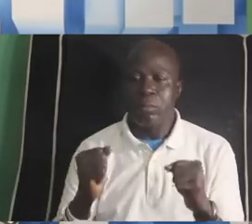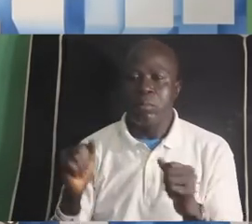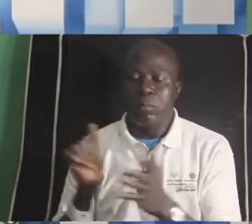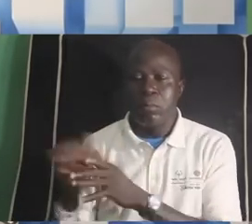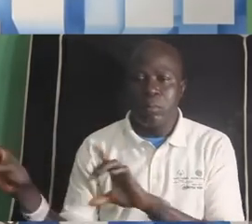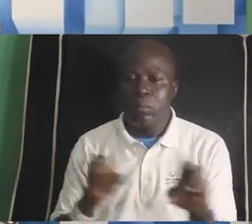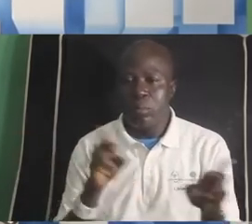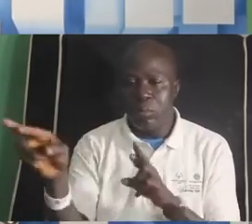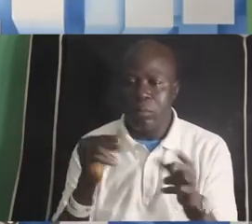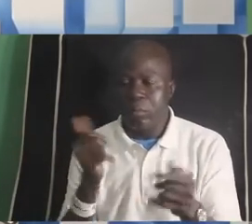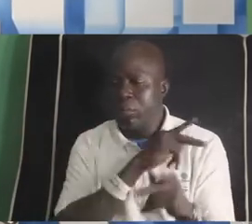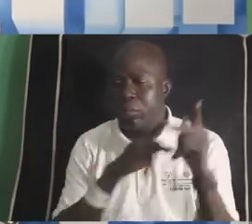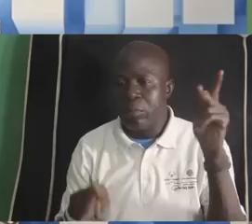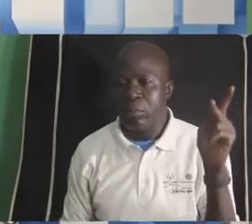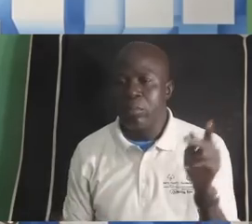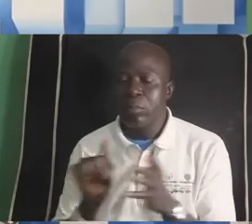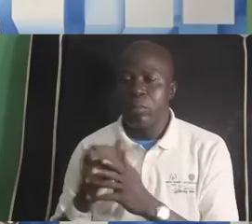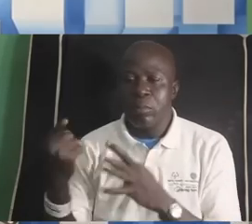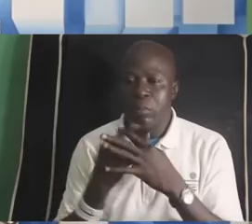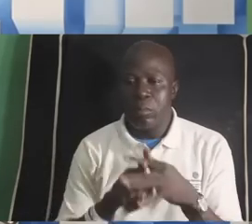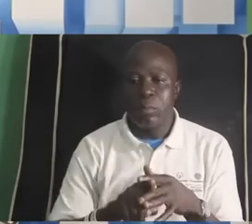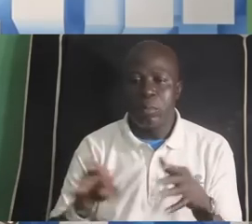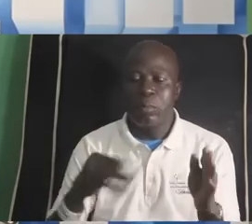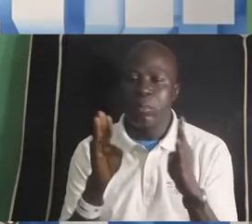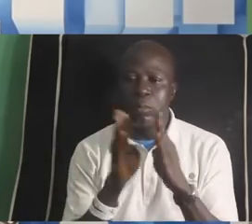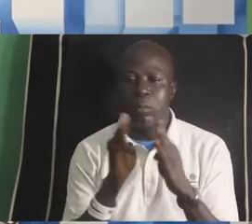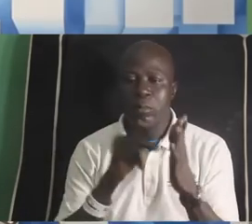Wednesday. Part to reign as king. We started this